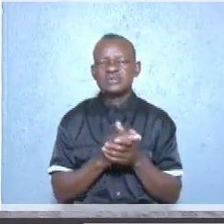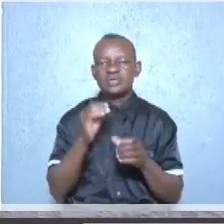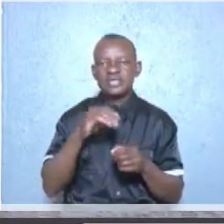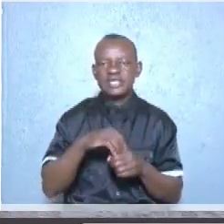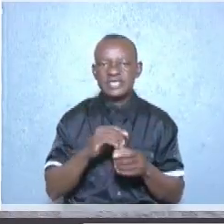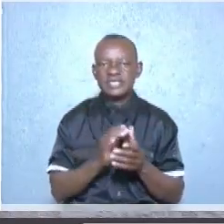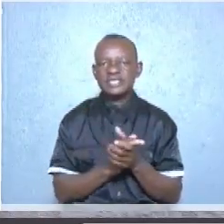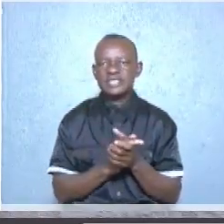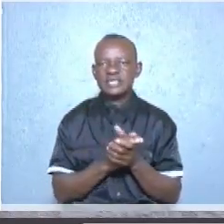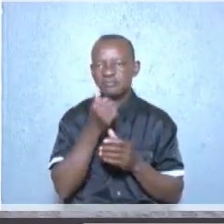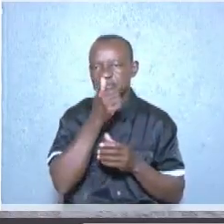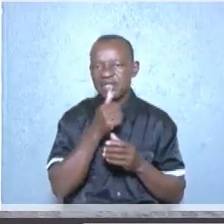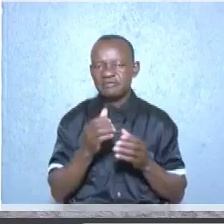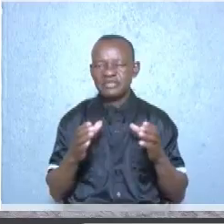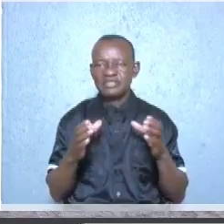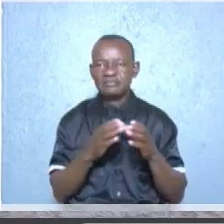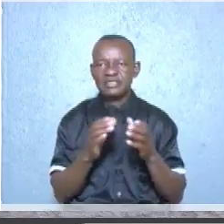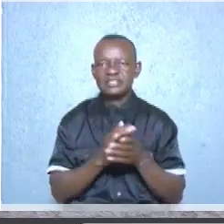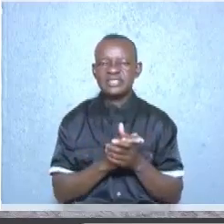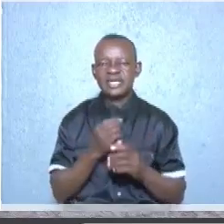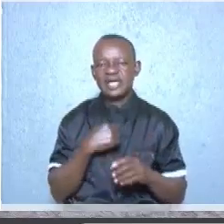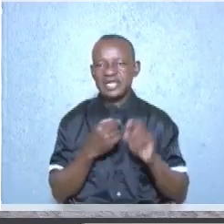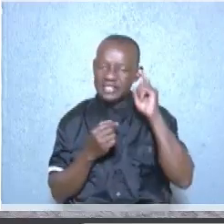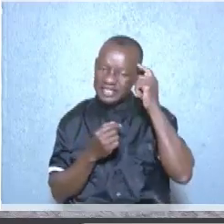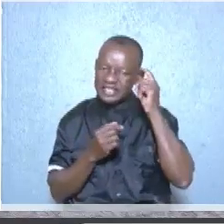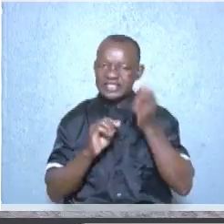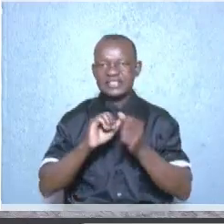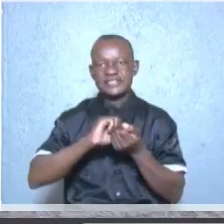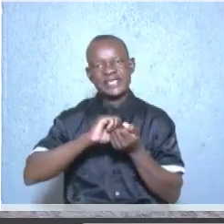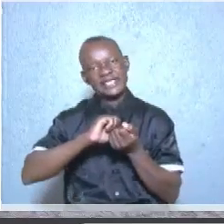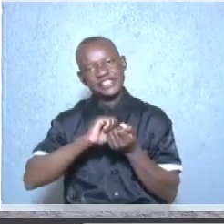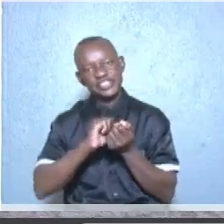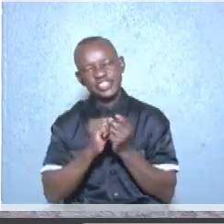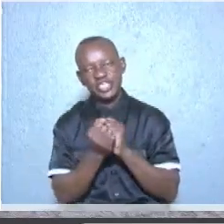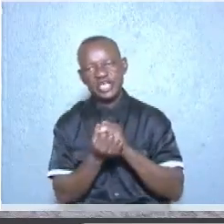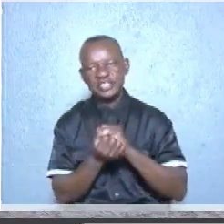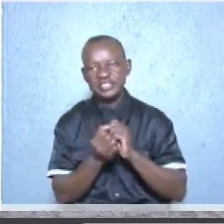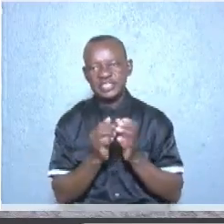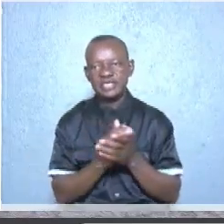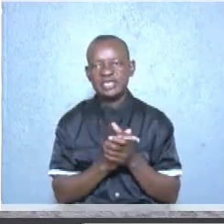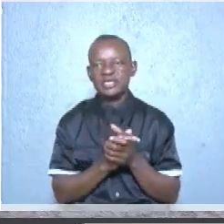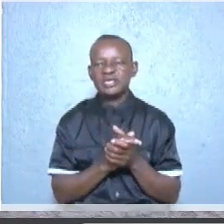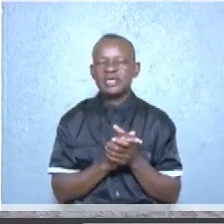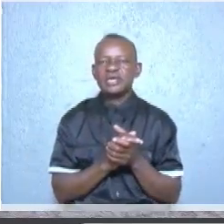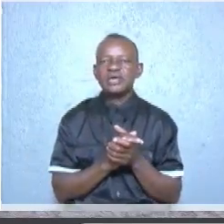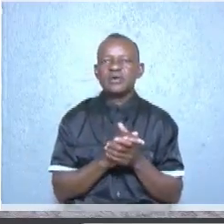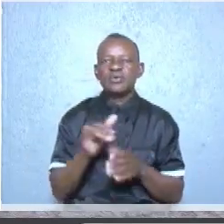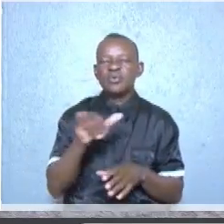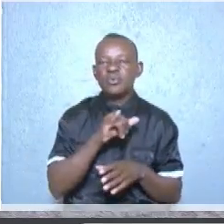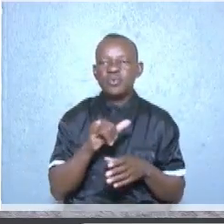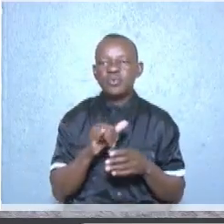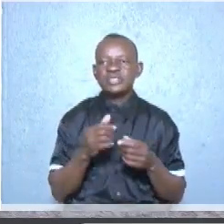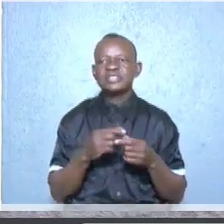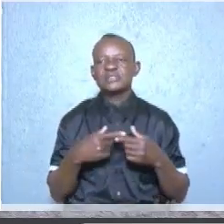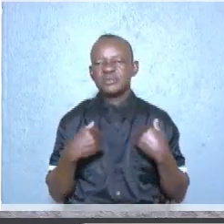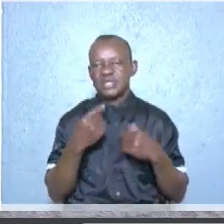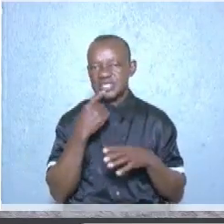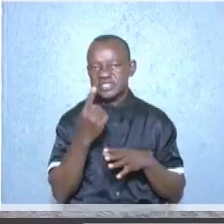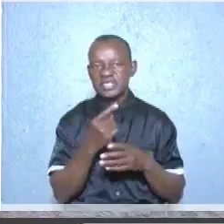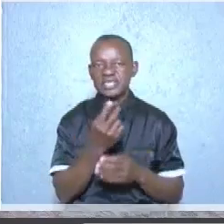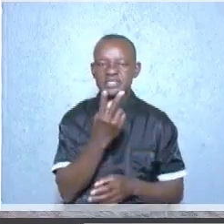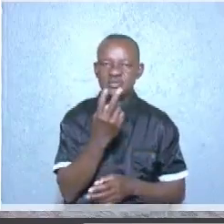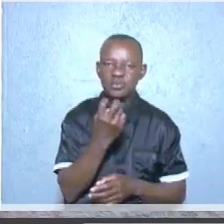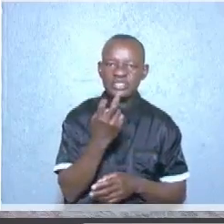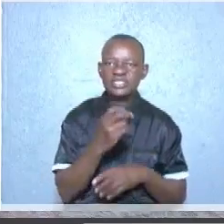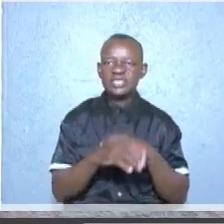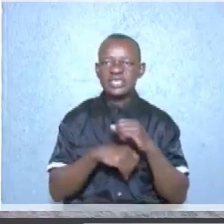the transition where we could say 20 years later, after independence, we could see the first